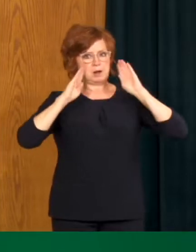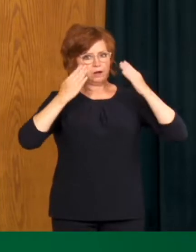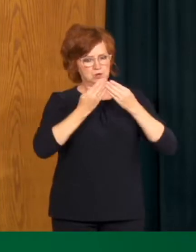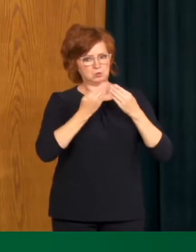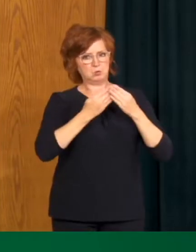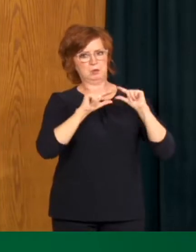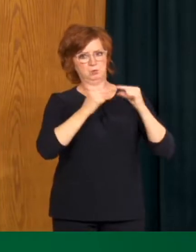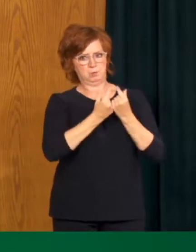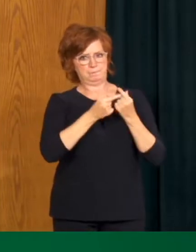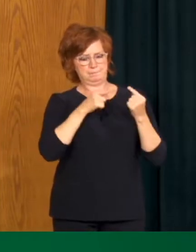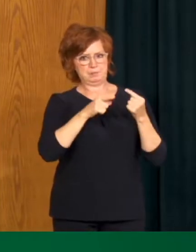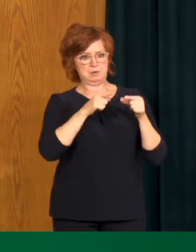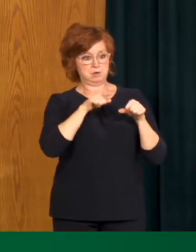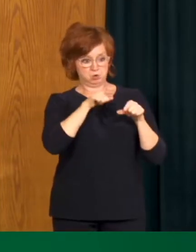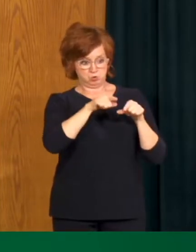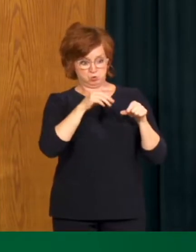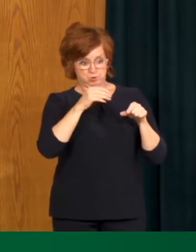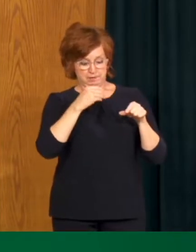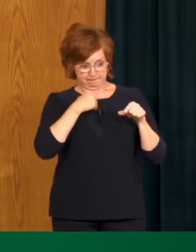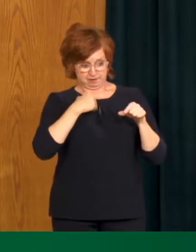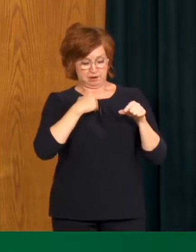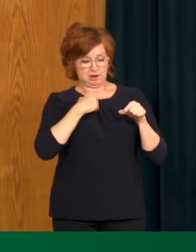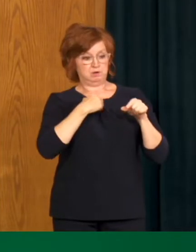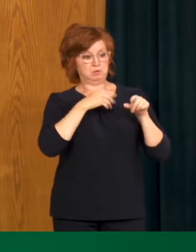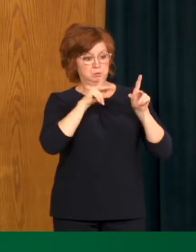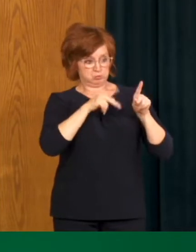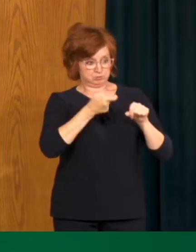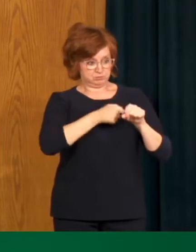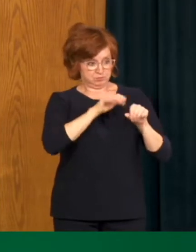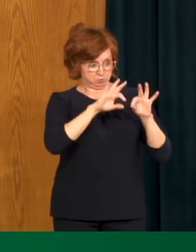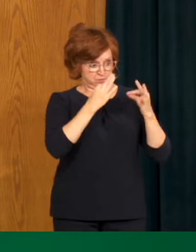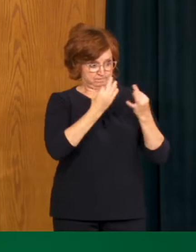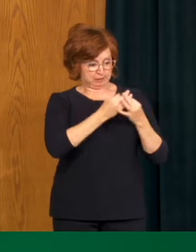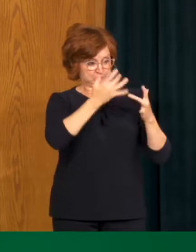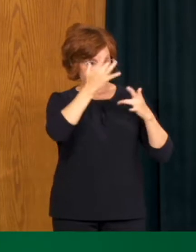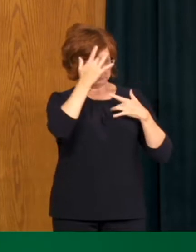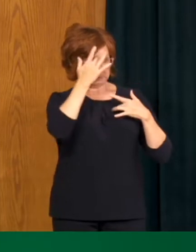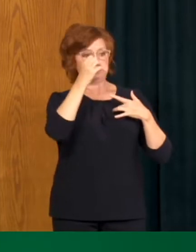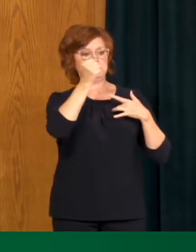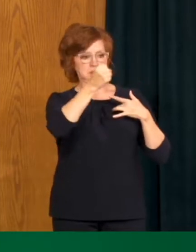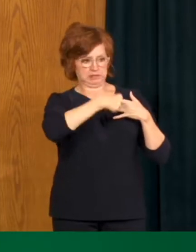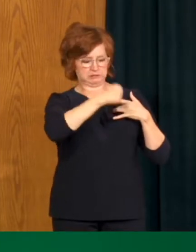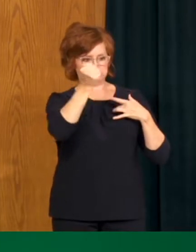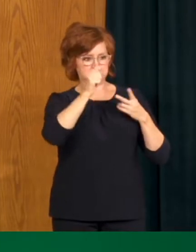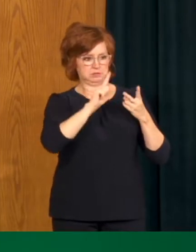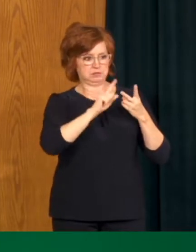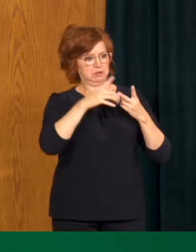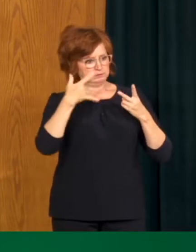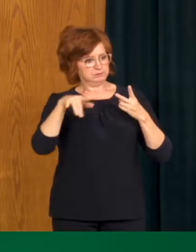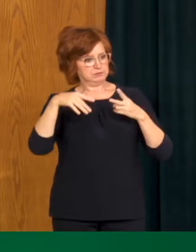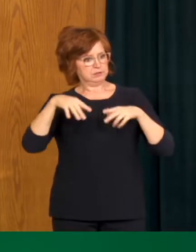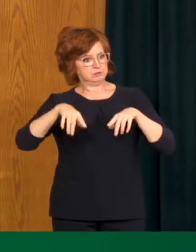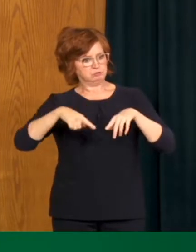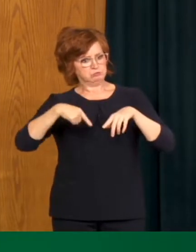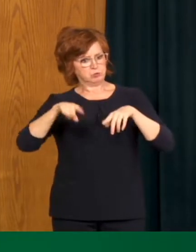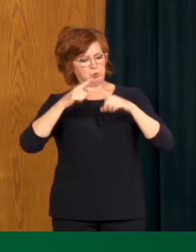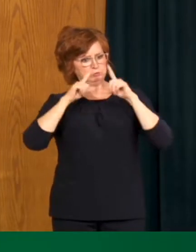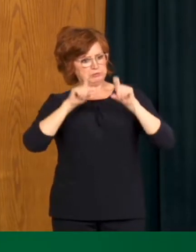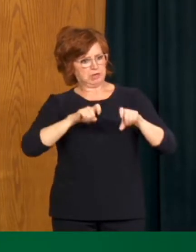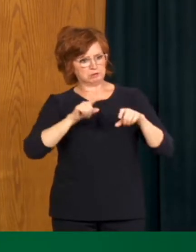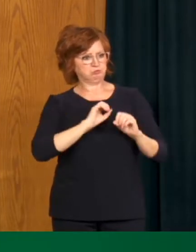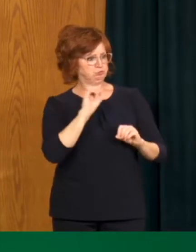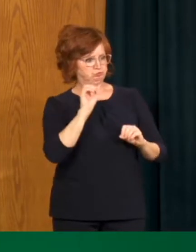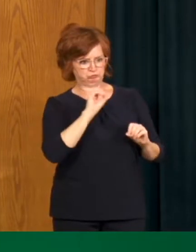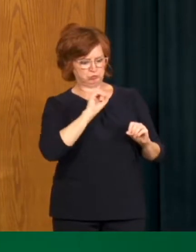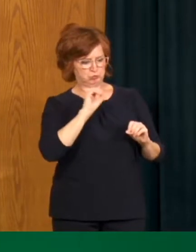are sick currently but have not gone for COVID-19 testing. They have the symptoms, they believe that they might have it, but have not gone to a testing center because they